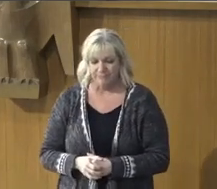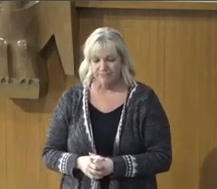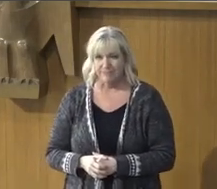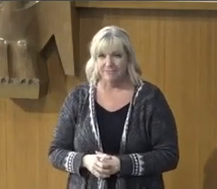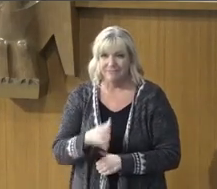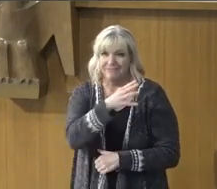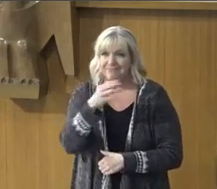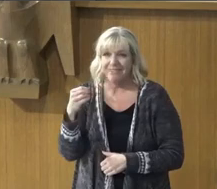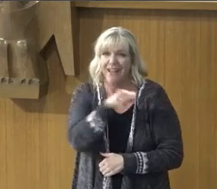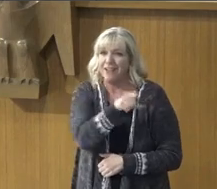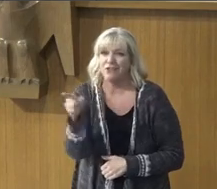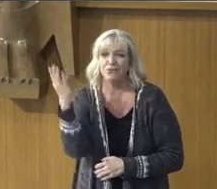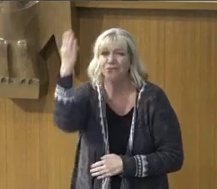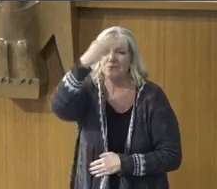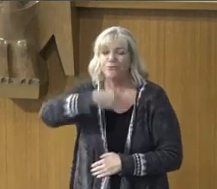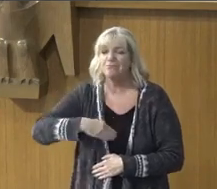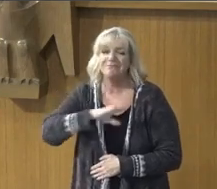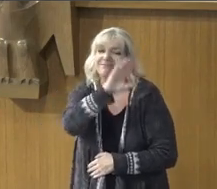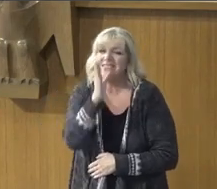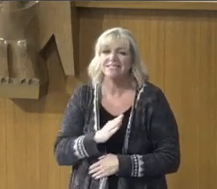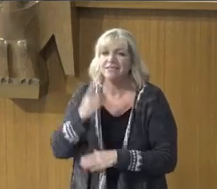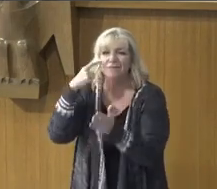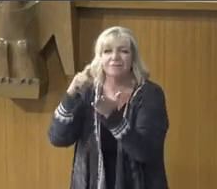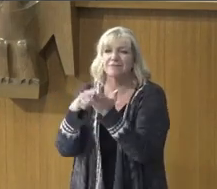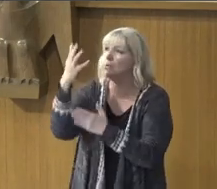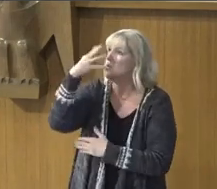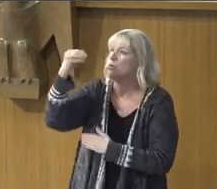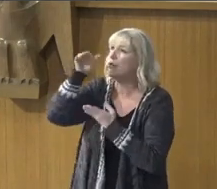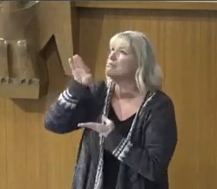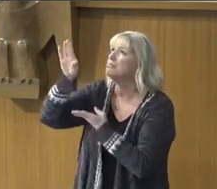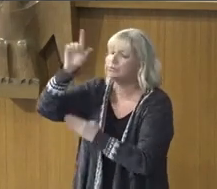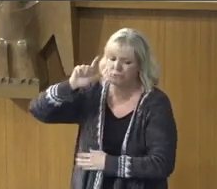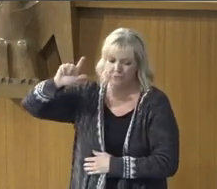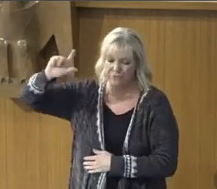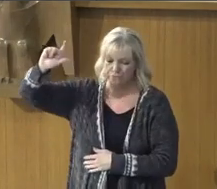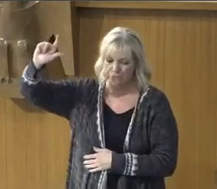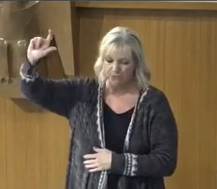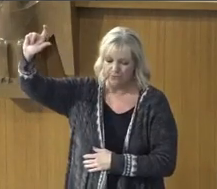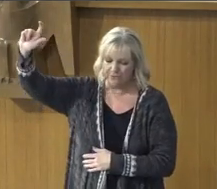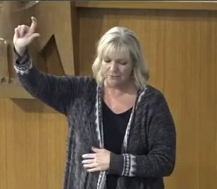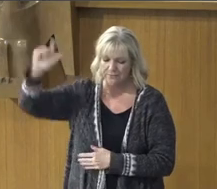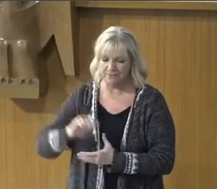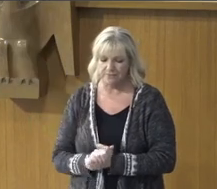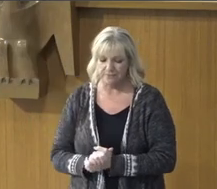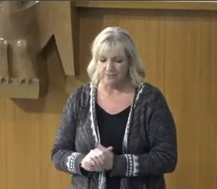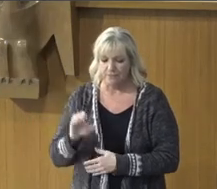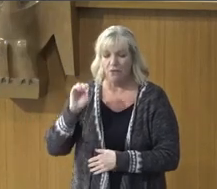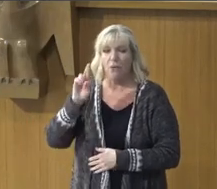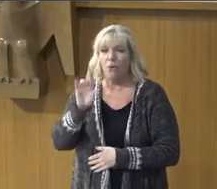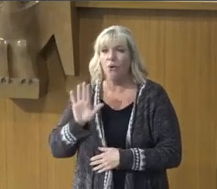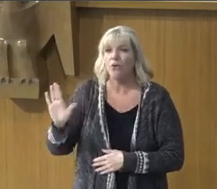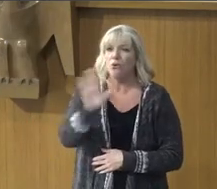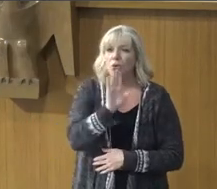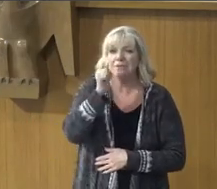And you'll never hear the wolf cry to the blue corn moon But whether we are